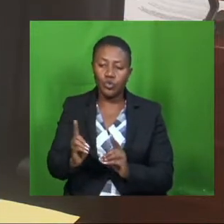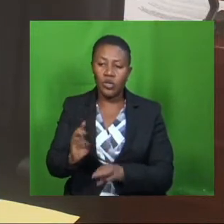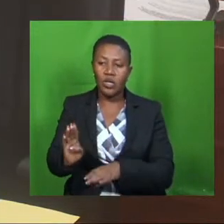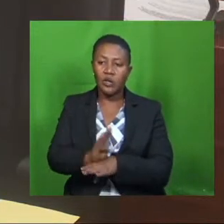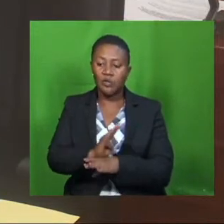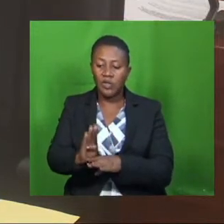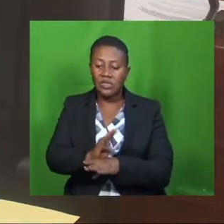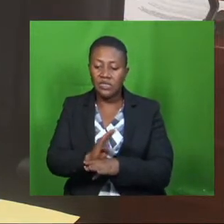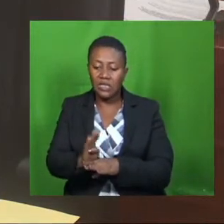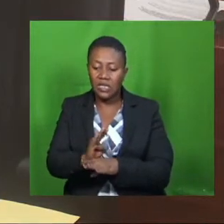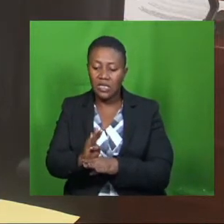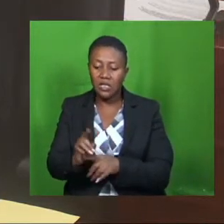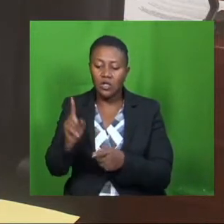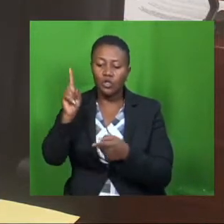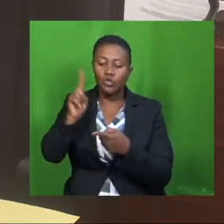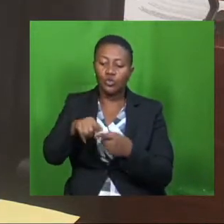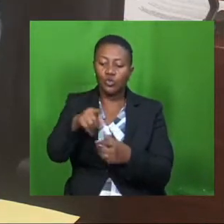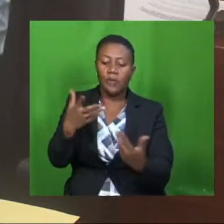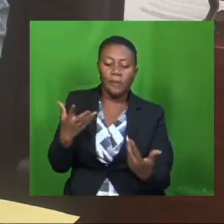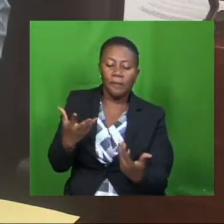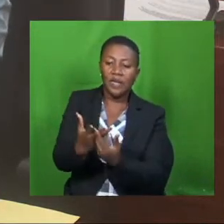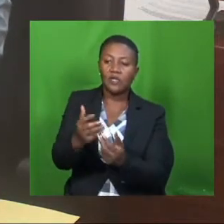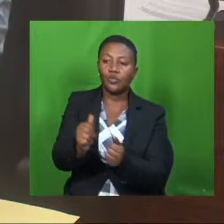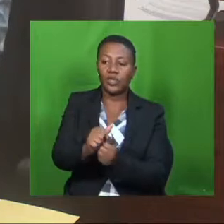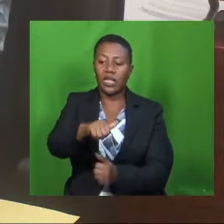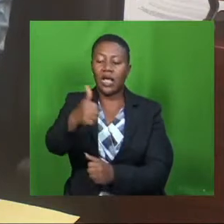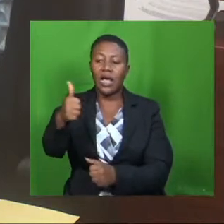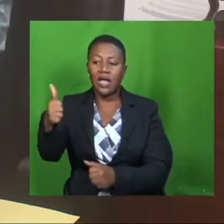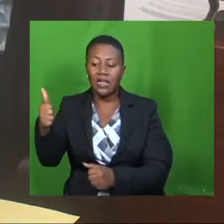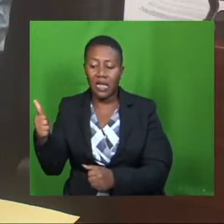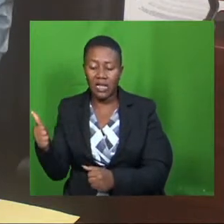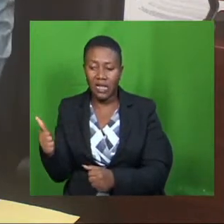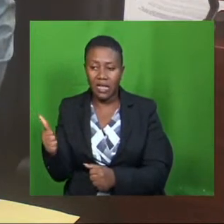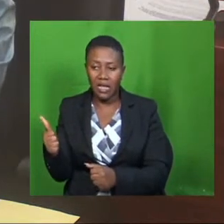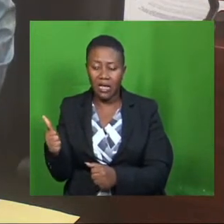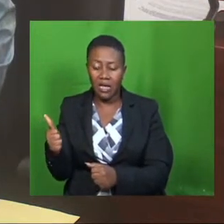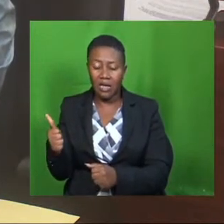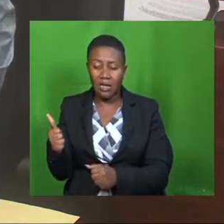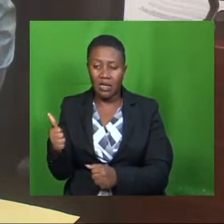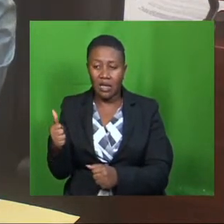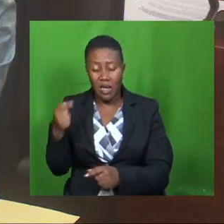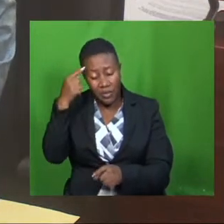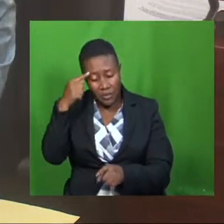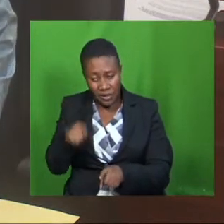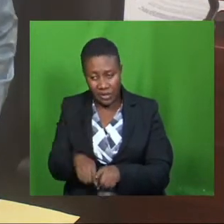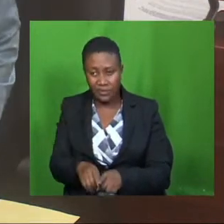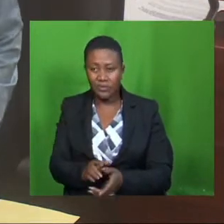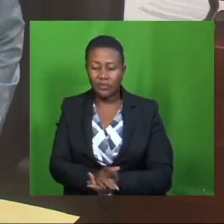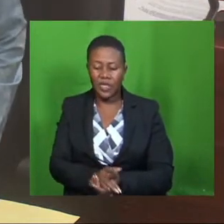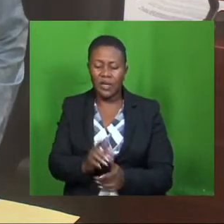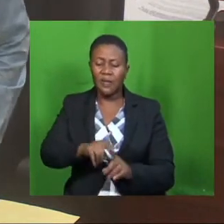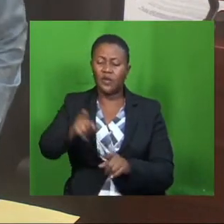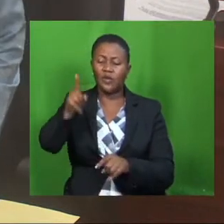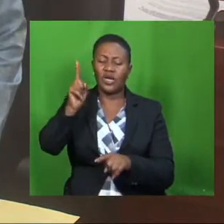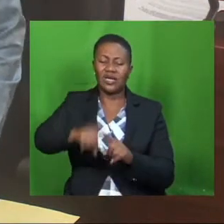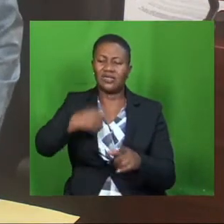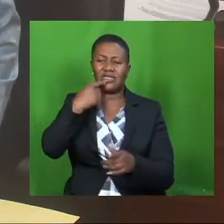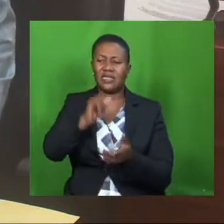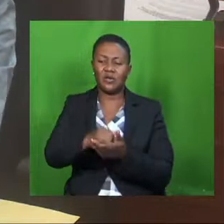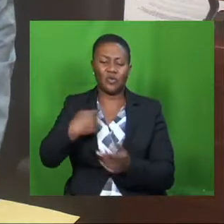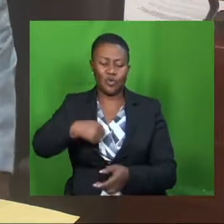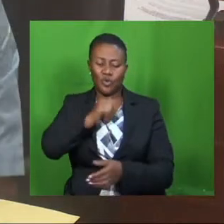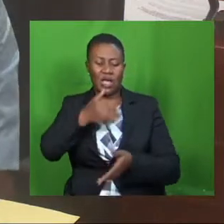fact will come out. Mr. Speaker, this is a house that is concerned with serious business. We talk to